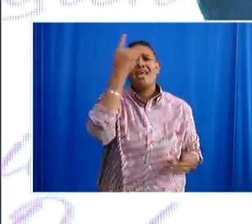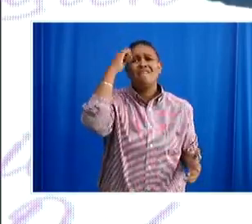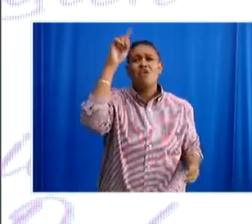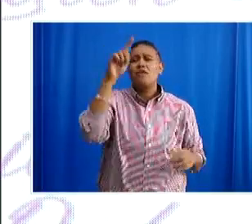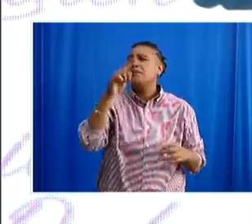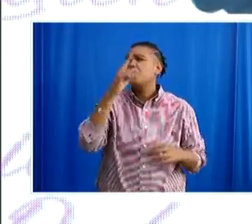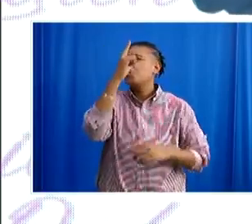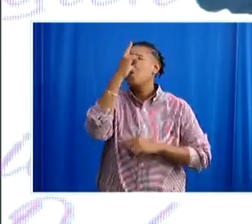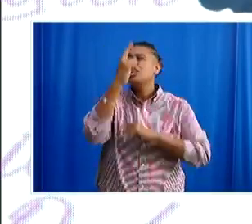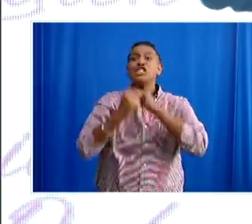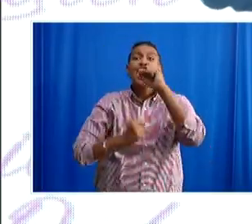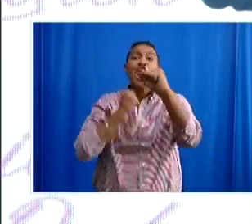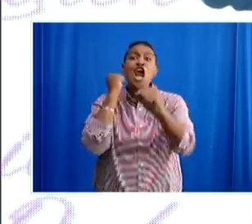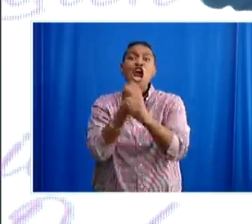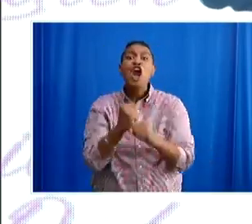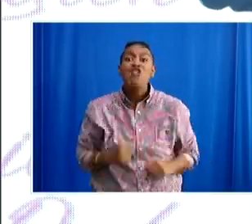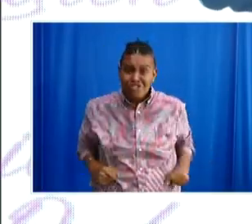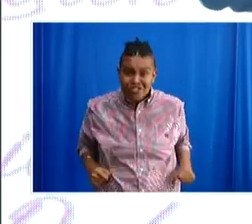as long as a year.